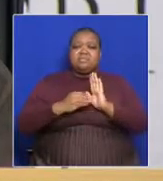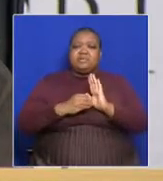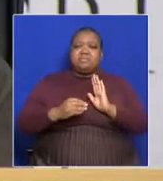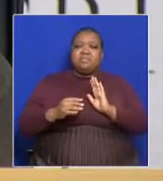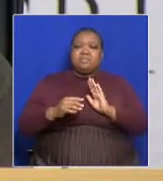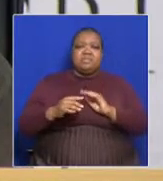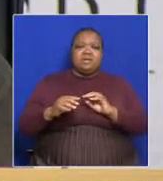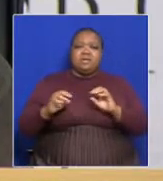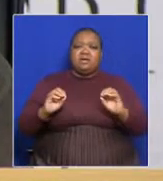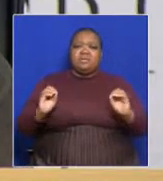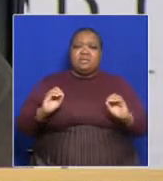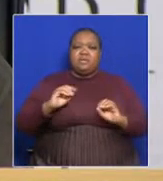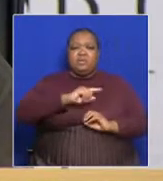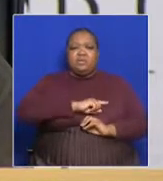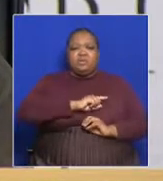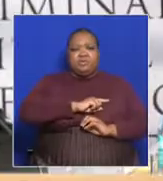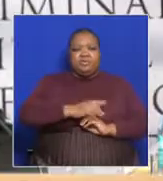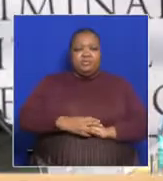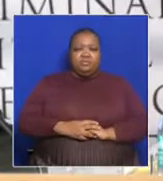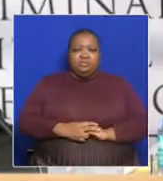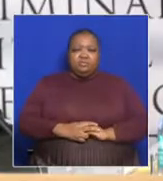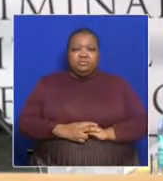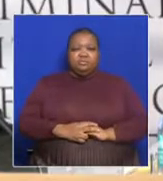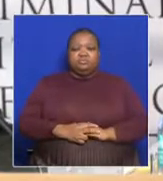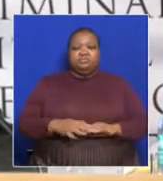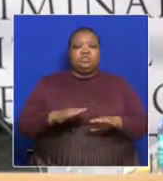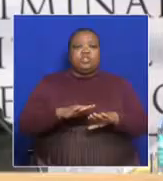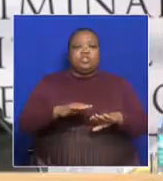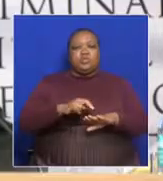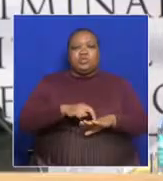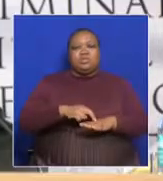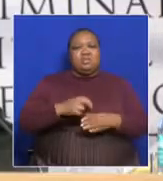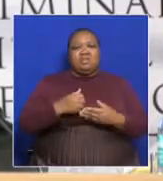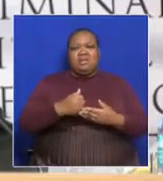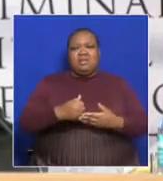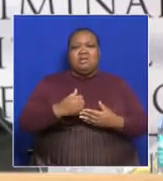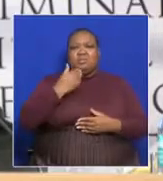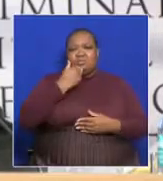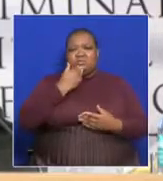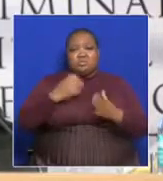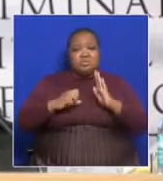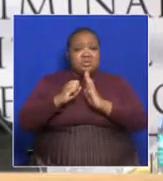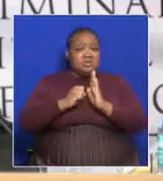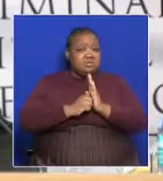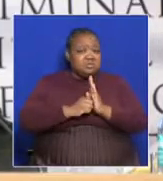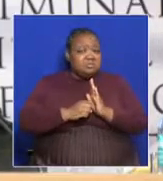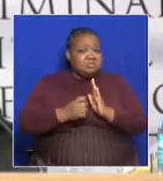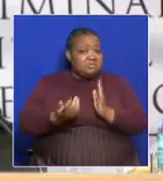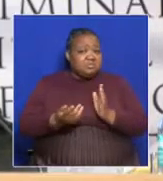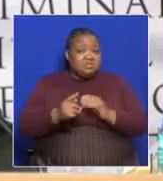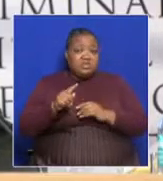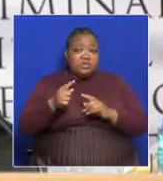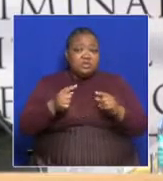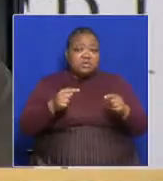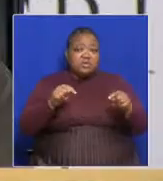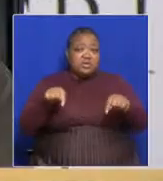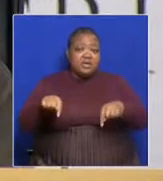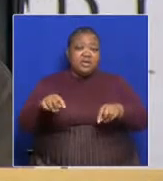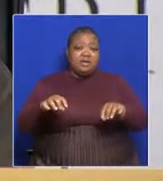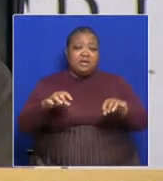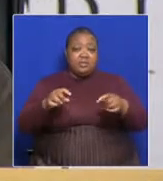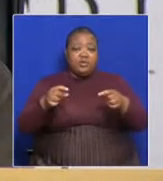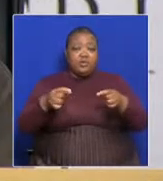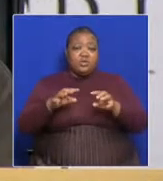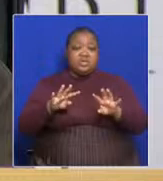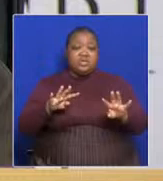There's no need. I mean, whose benefit would that statement be to? Whose benefit does it serve for you to come tell the commissioners about this activity here